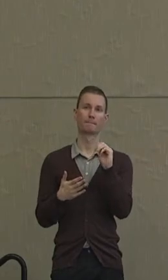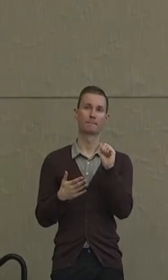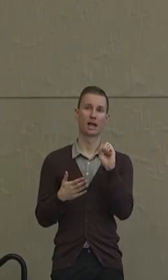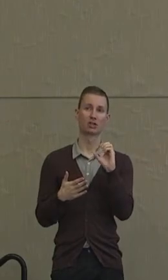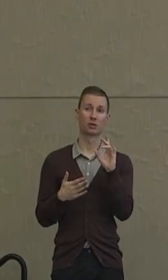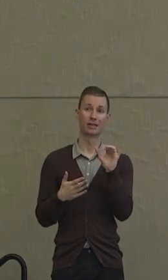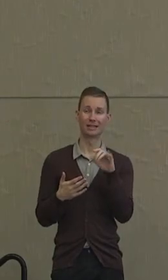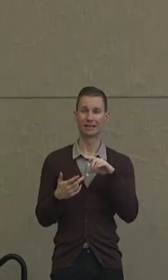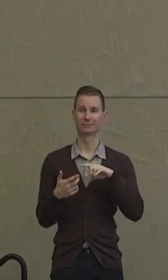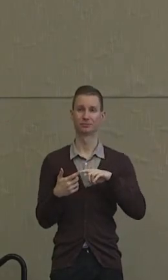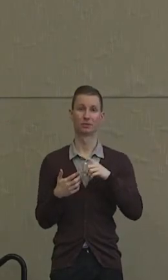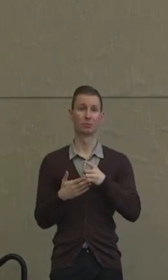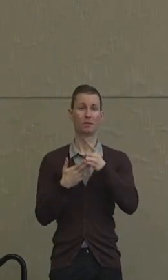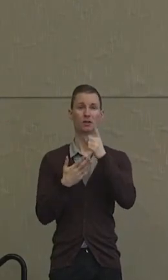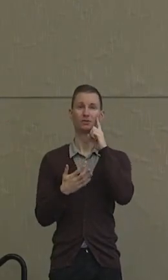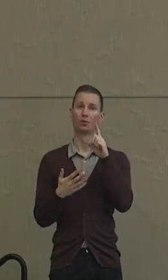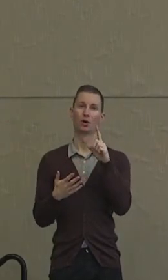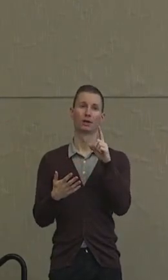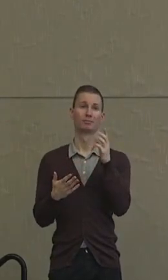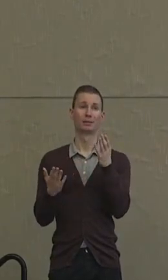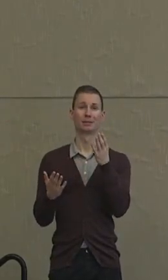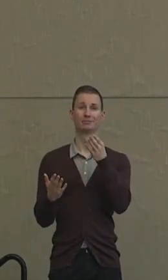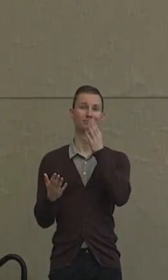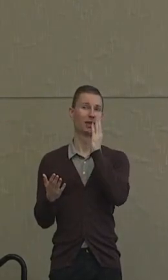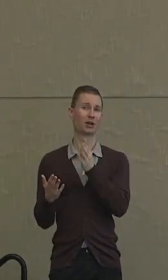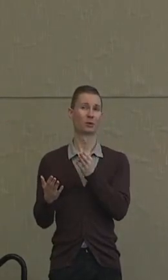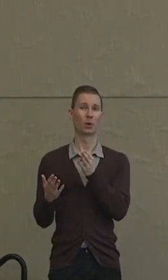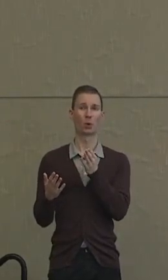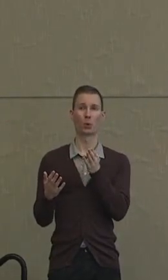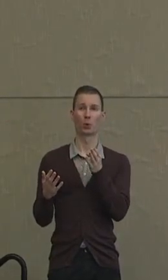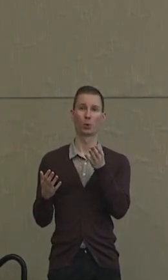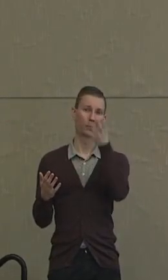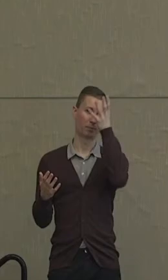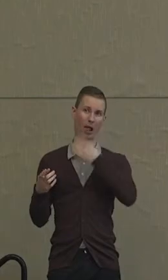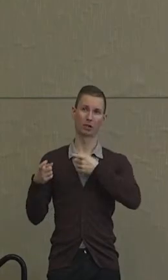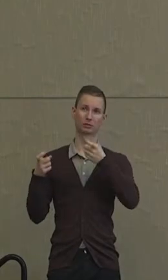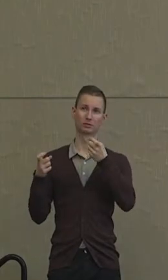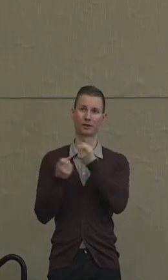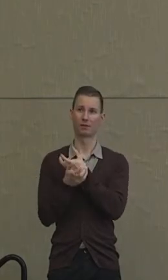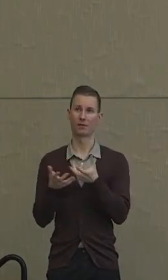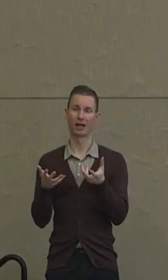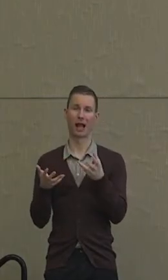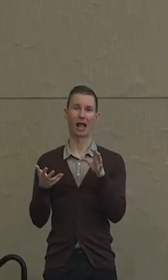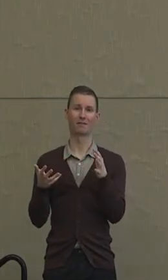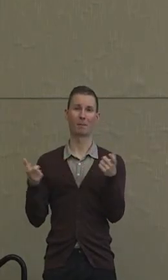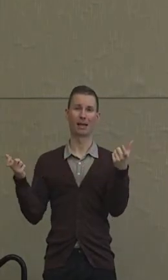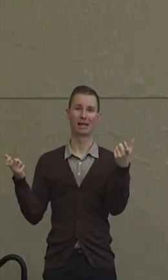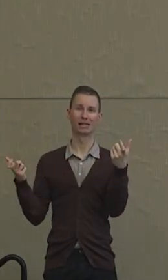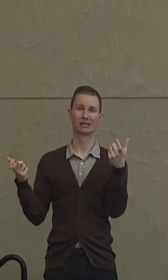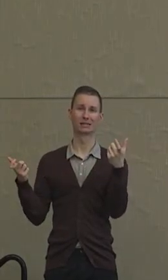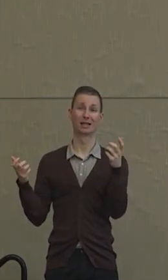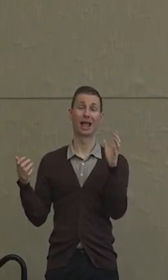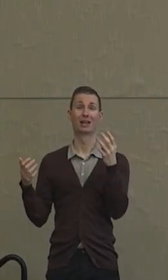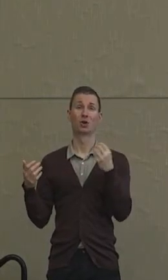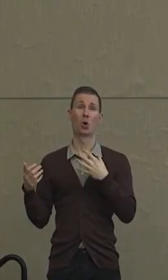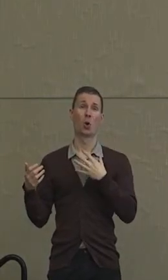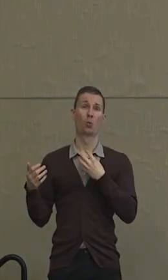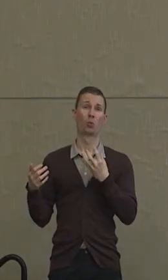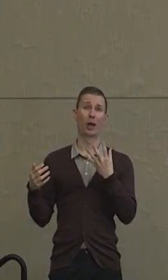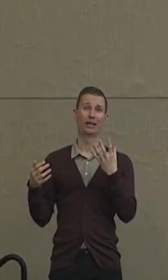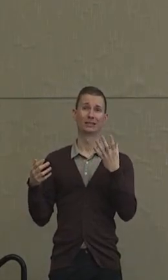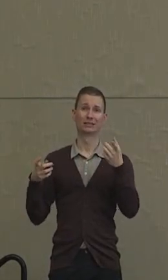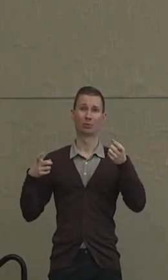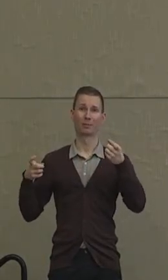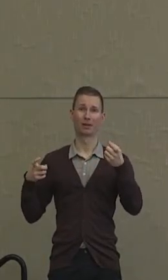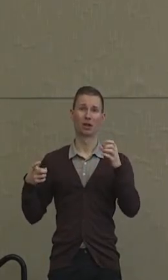of privileging of maybe heteropatriarchy, of these kind of big of white supremacy. Like, how does